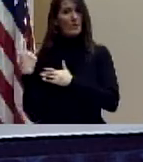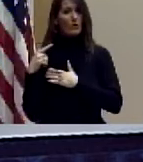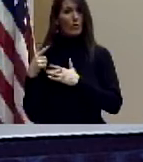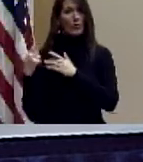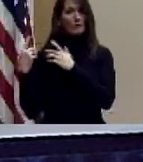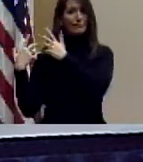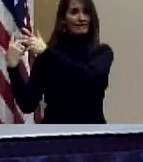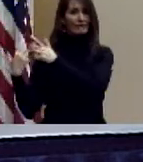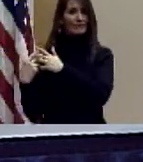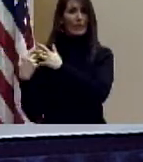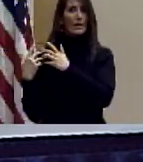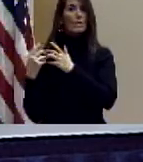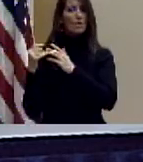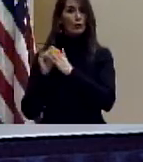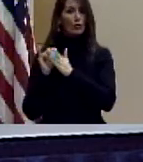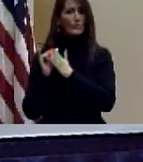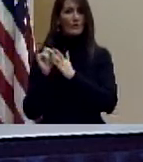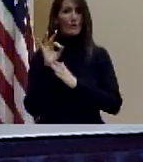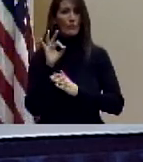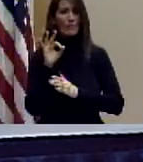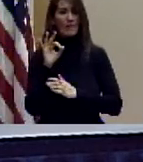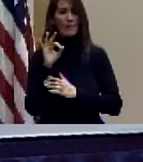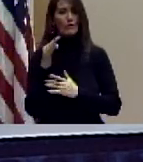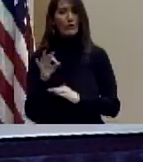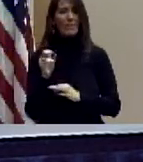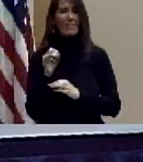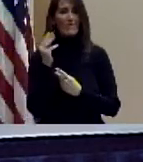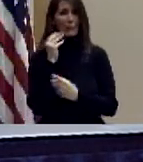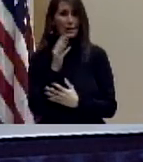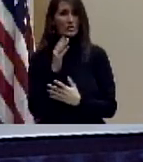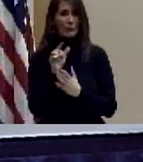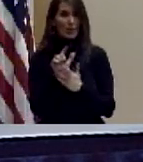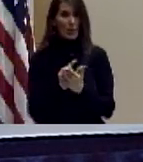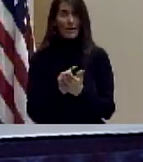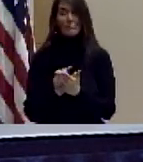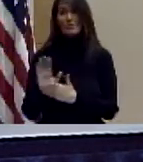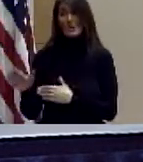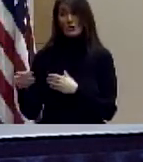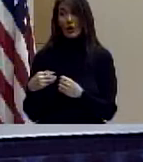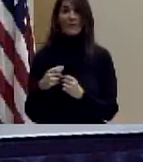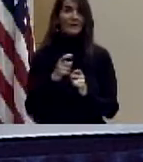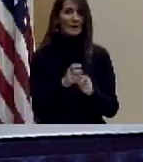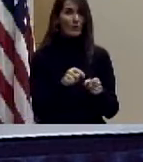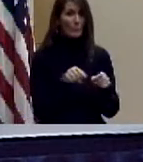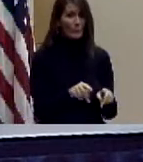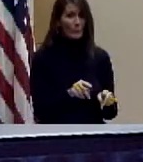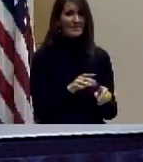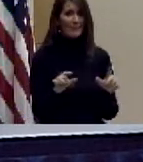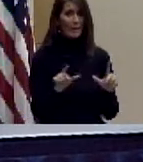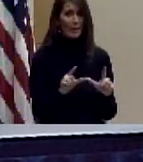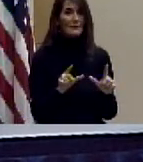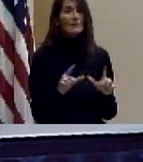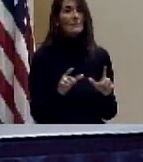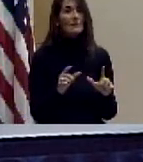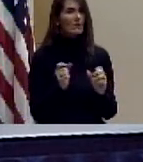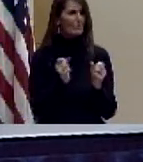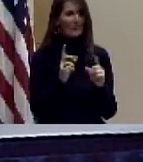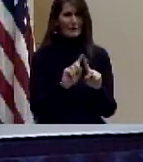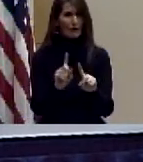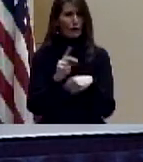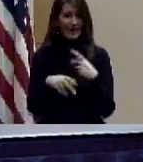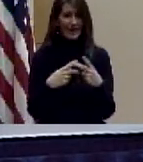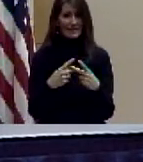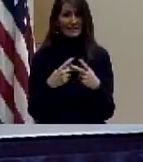York's Freedom of Information law. His office issues permits and licenses of many kinds. You